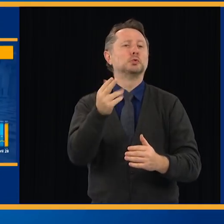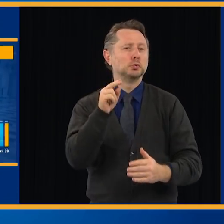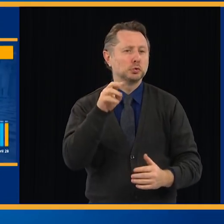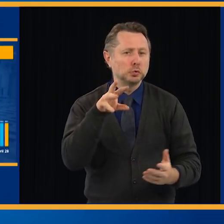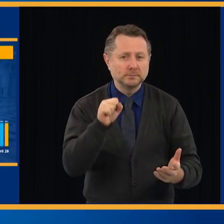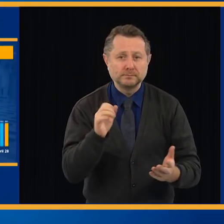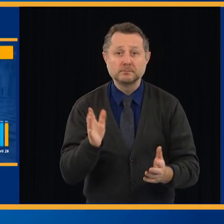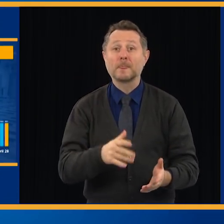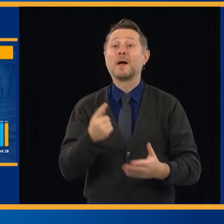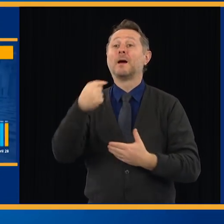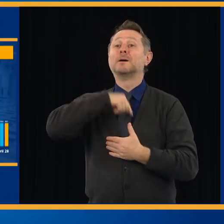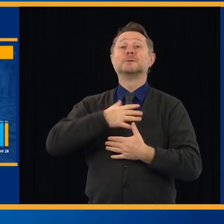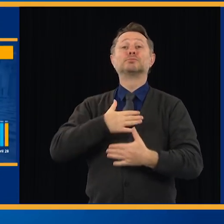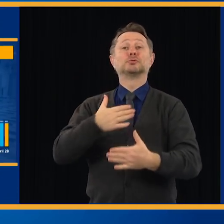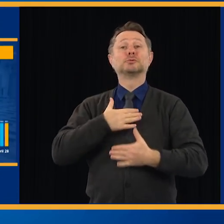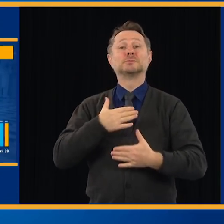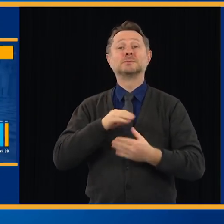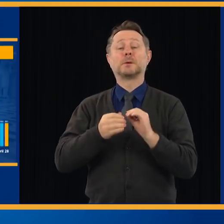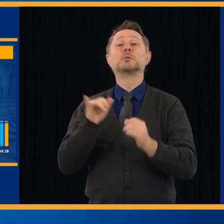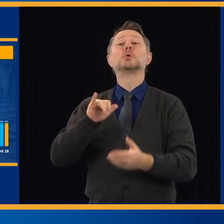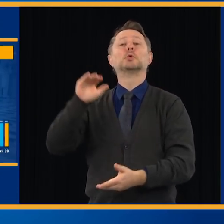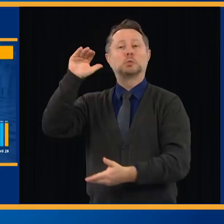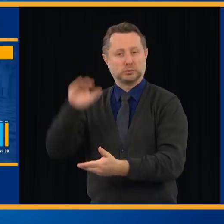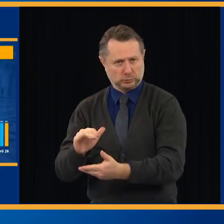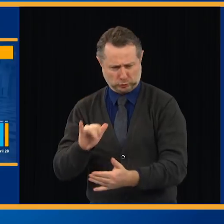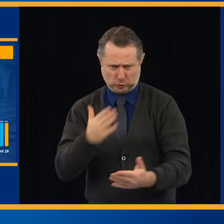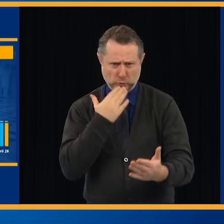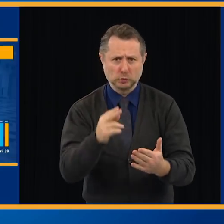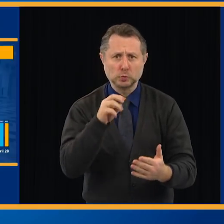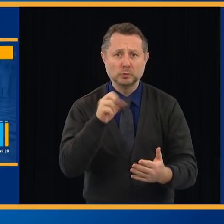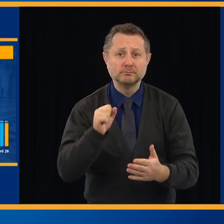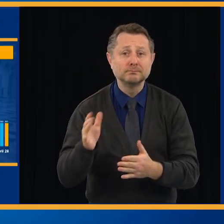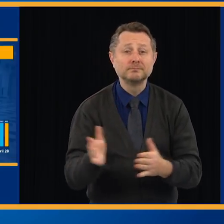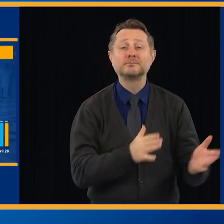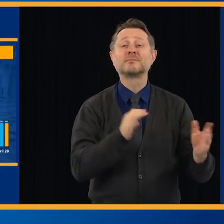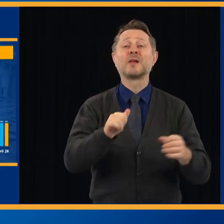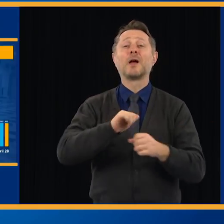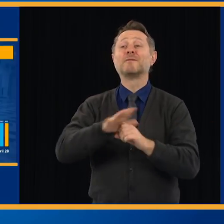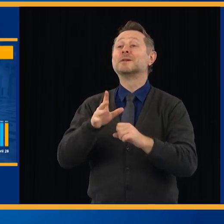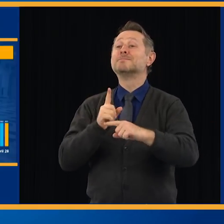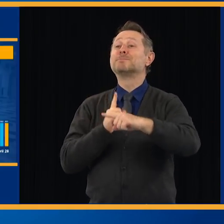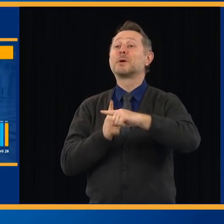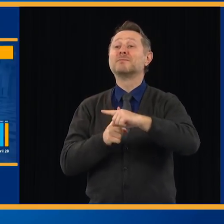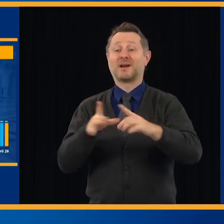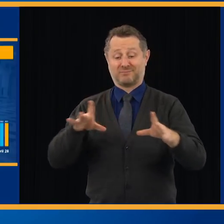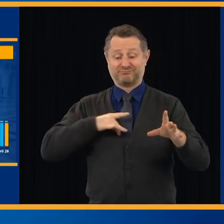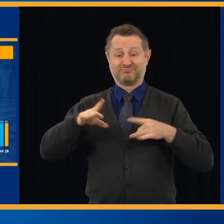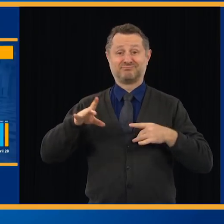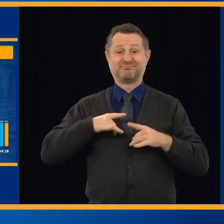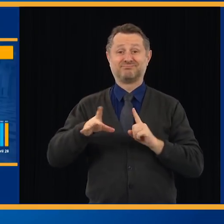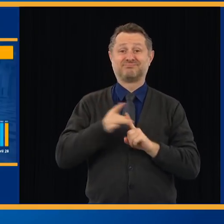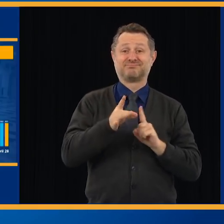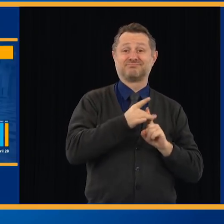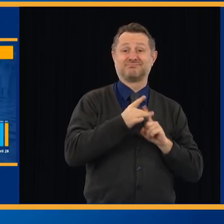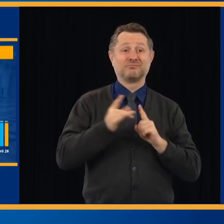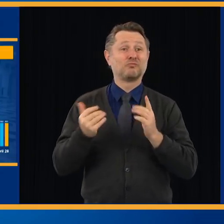Intubations down. That's good news. COVID hospitalizations, new ones per day, just about